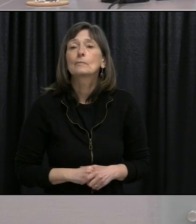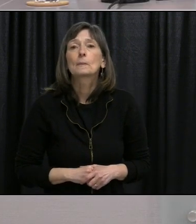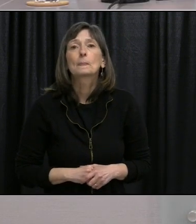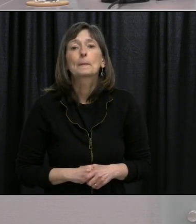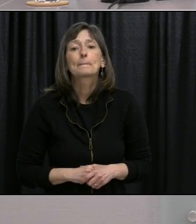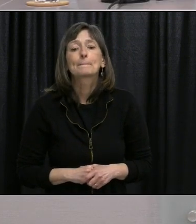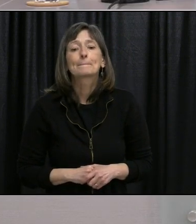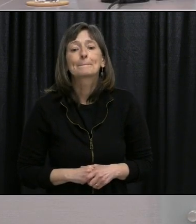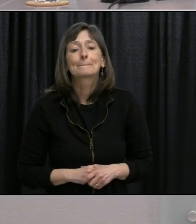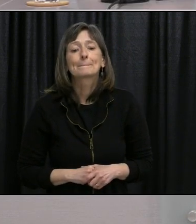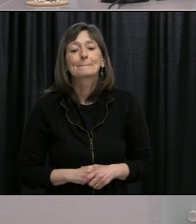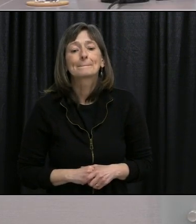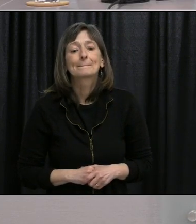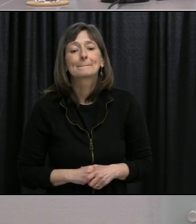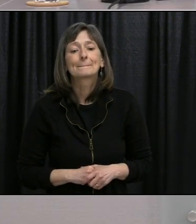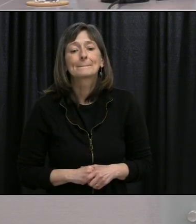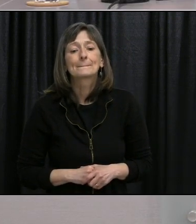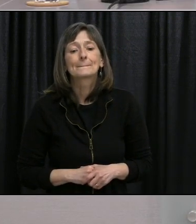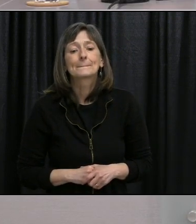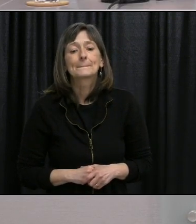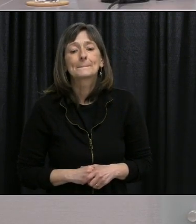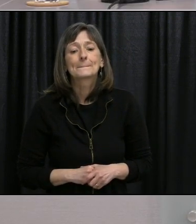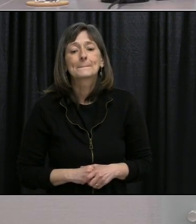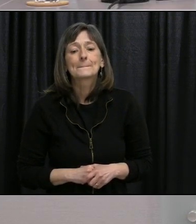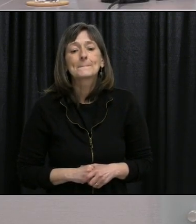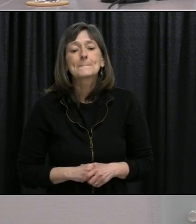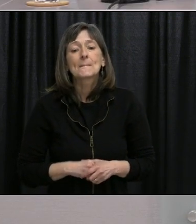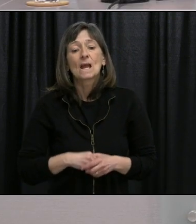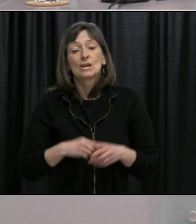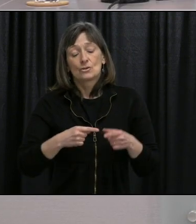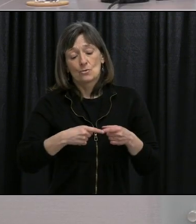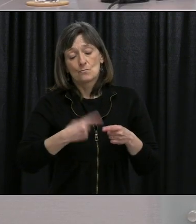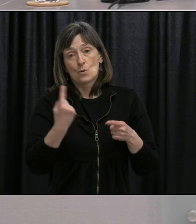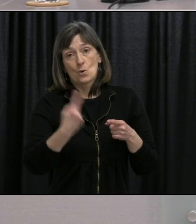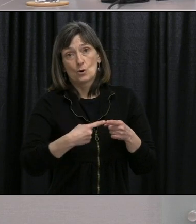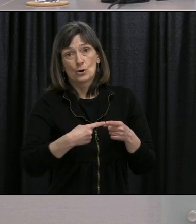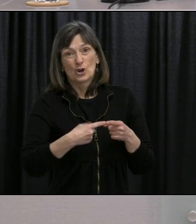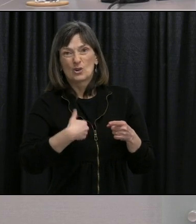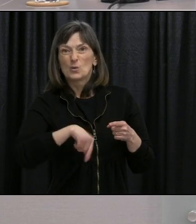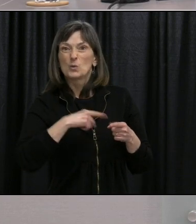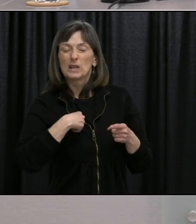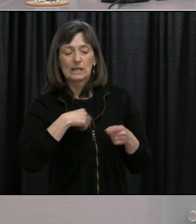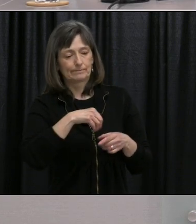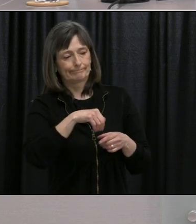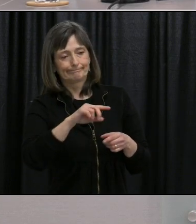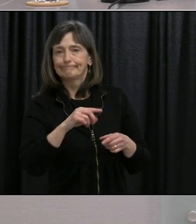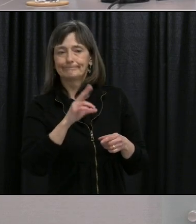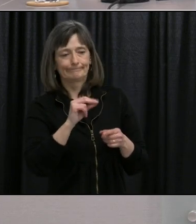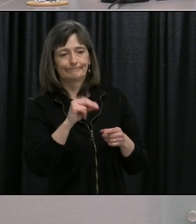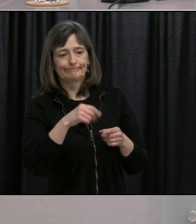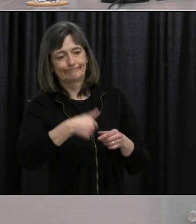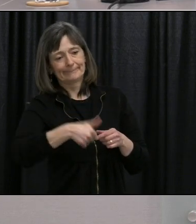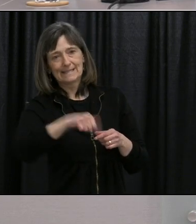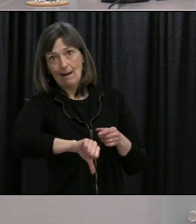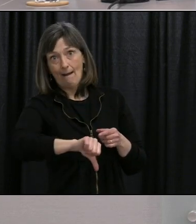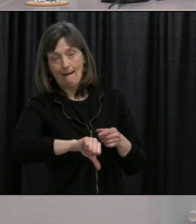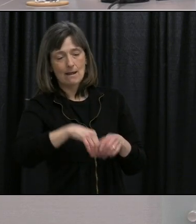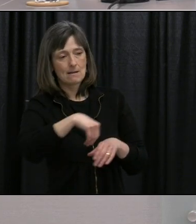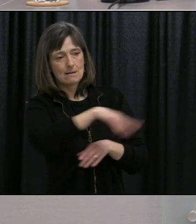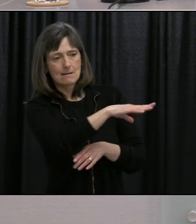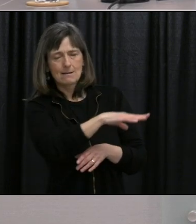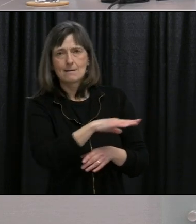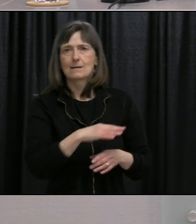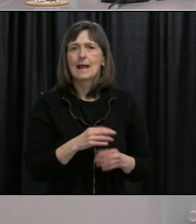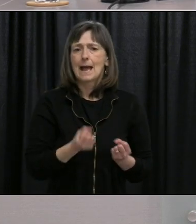Can you give us an idea how many people have been turned away at the borders so far, and give us an idea of how that's worked? For example, if someone arrives